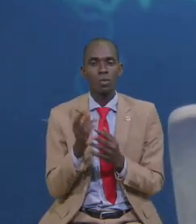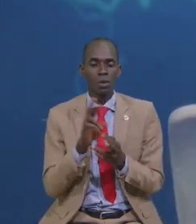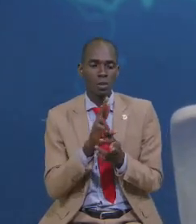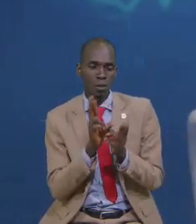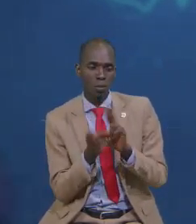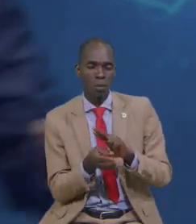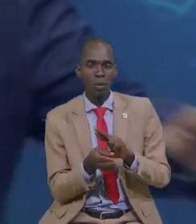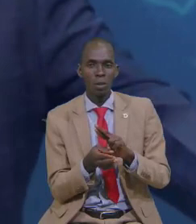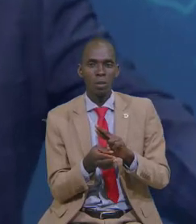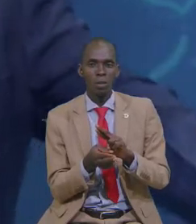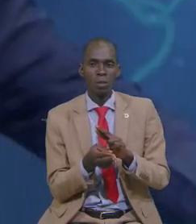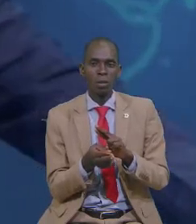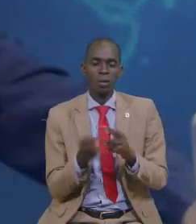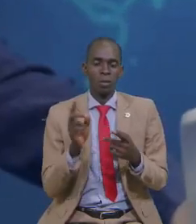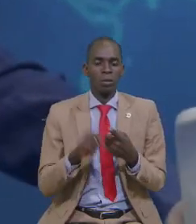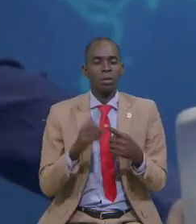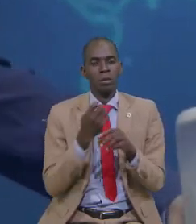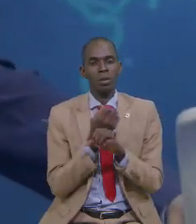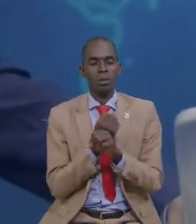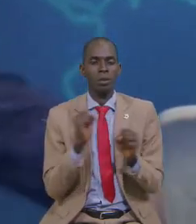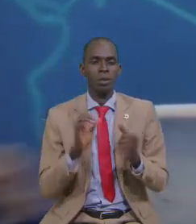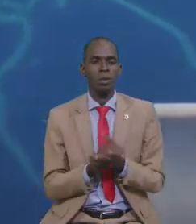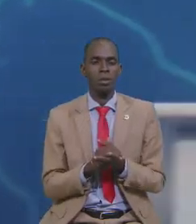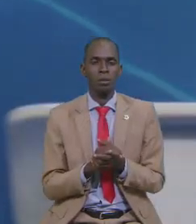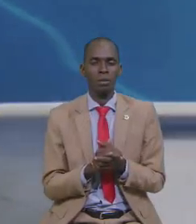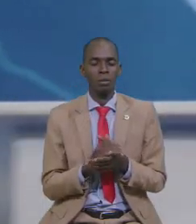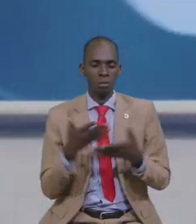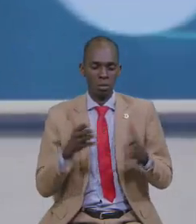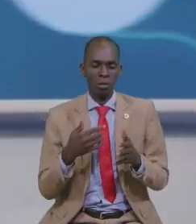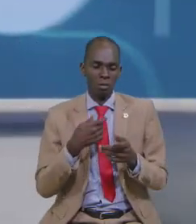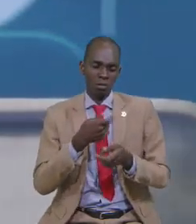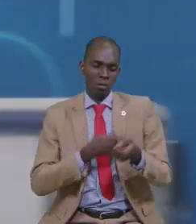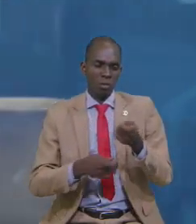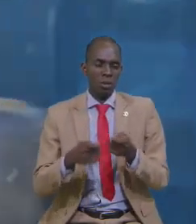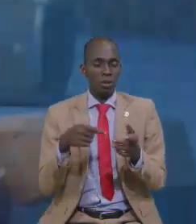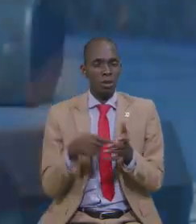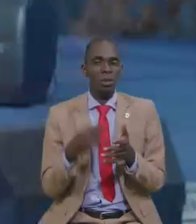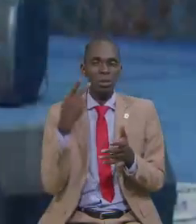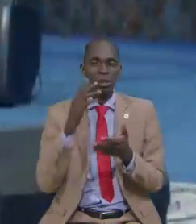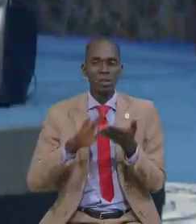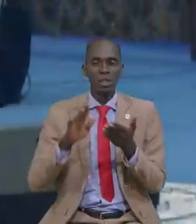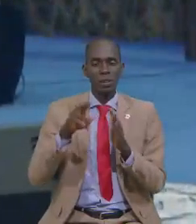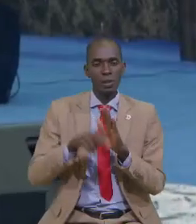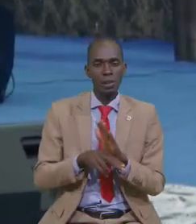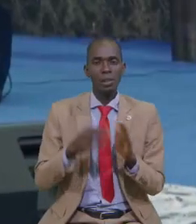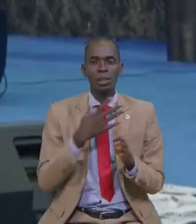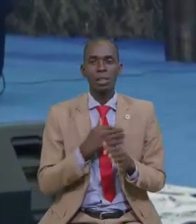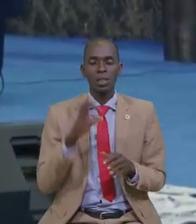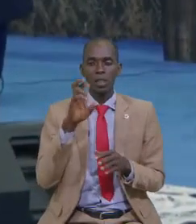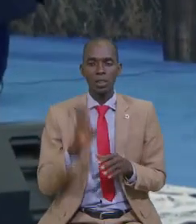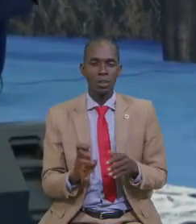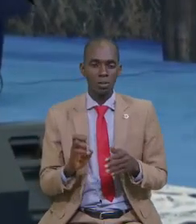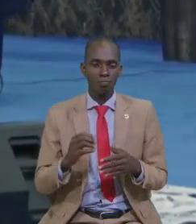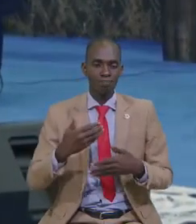repentance unto salvation. Let me put it this way. Forgiveness and regeneration. It doesn't